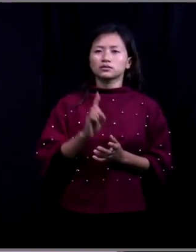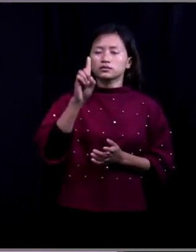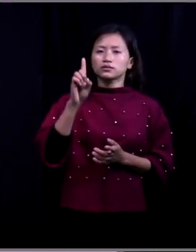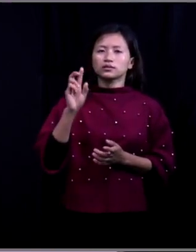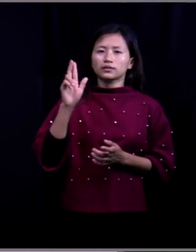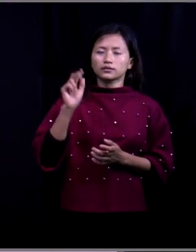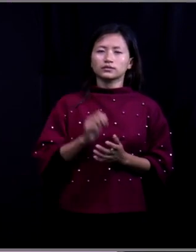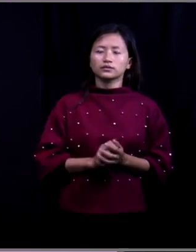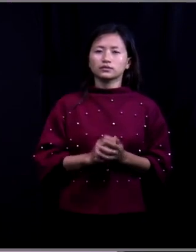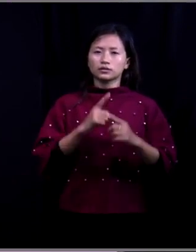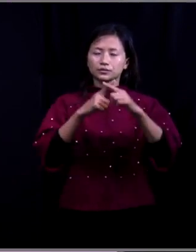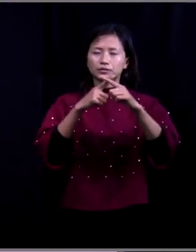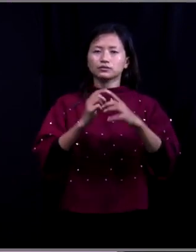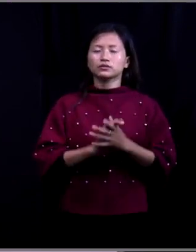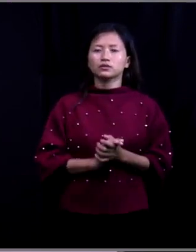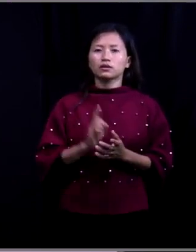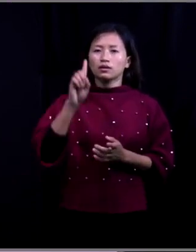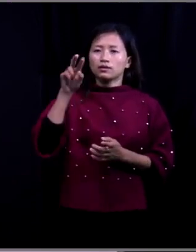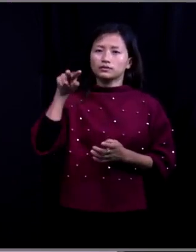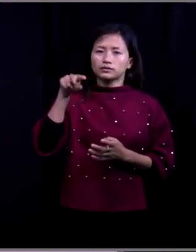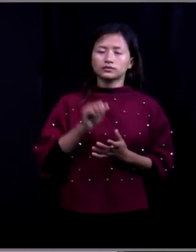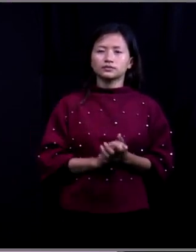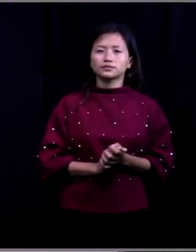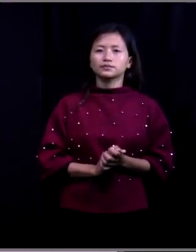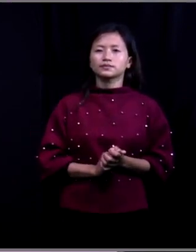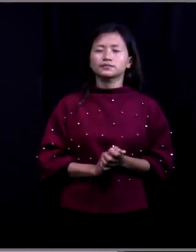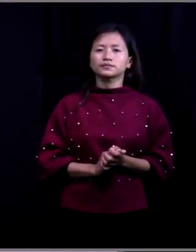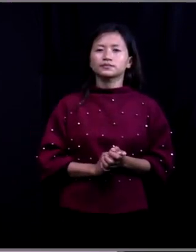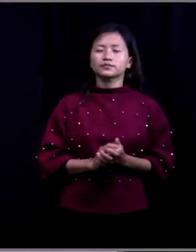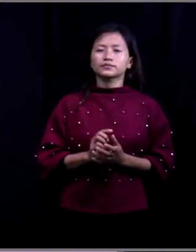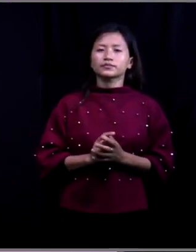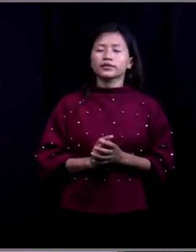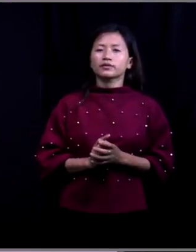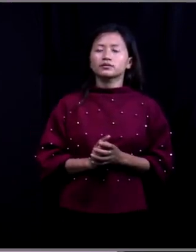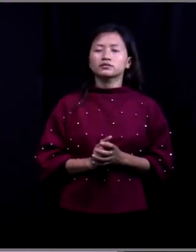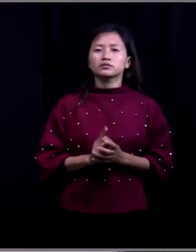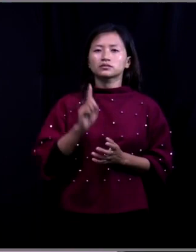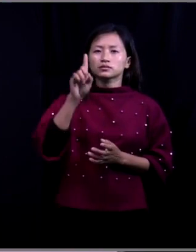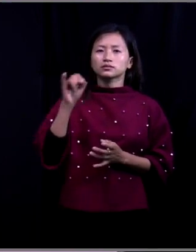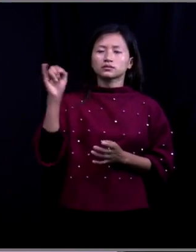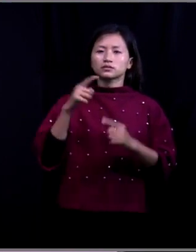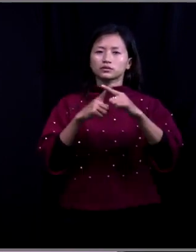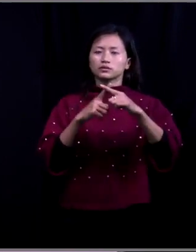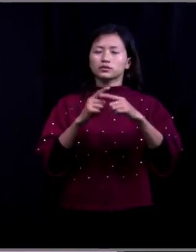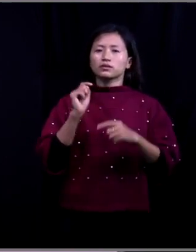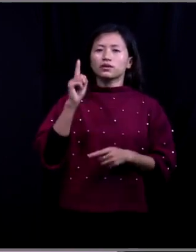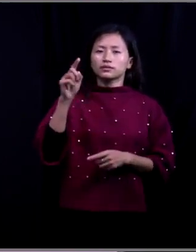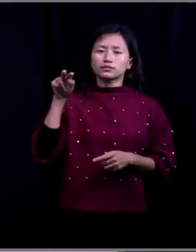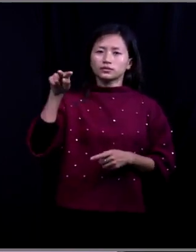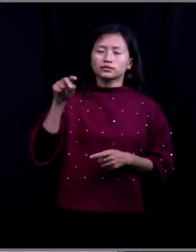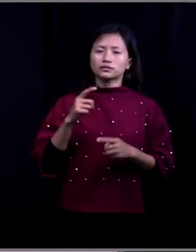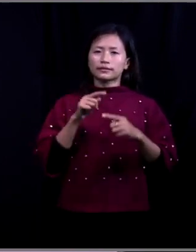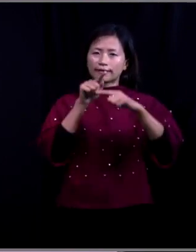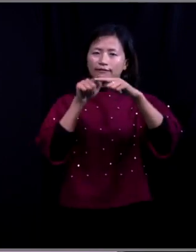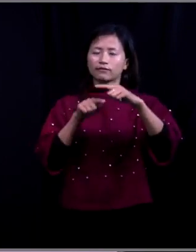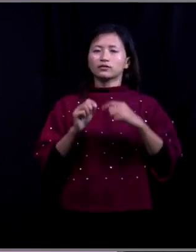18, into 100. So 16 into 100 divided by